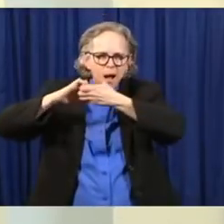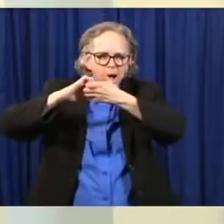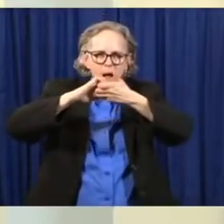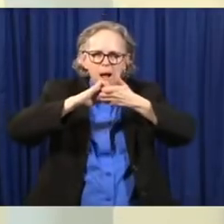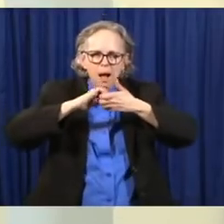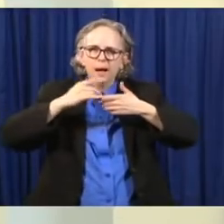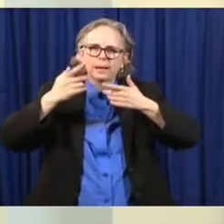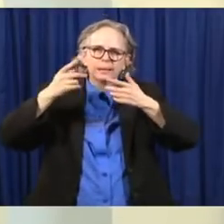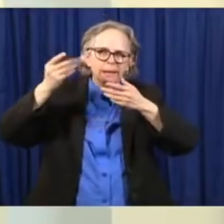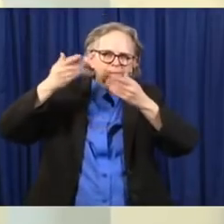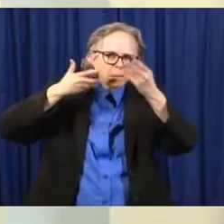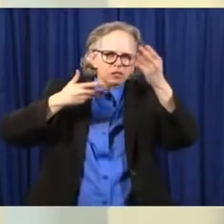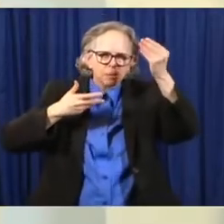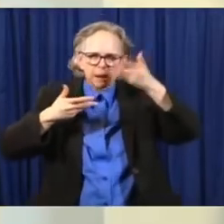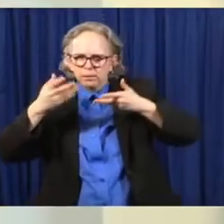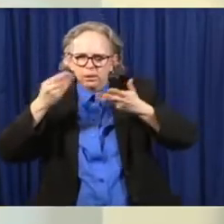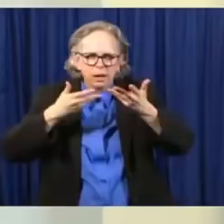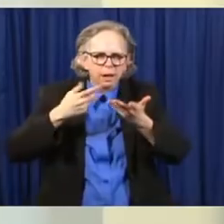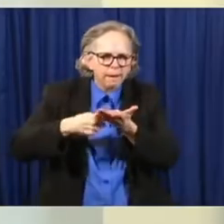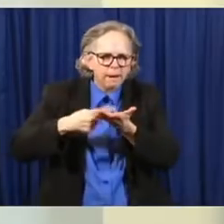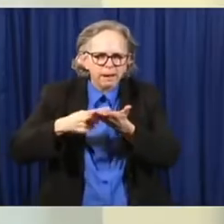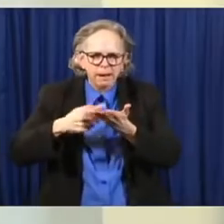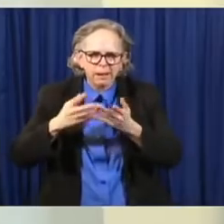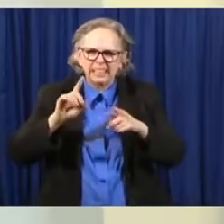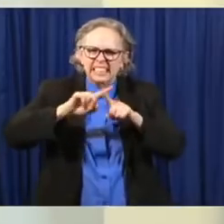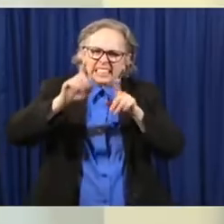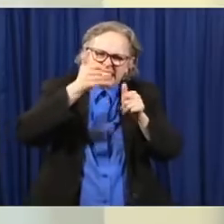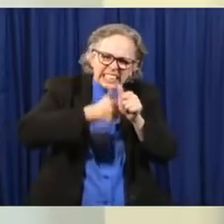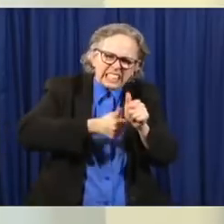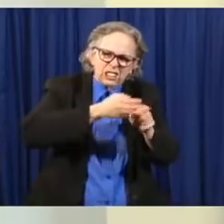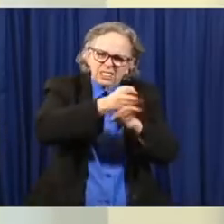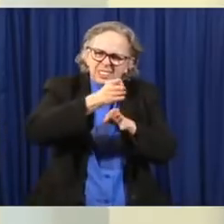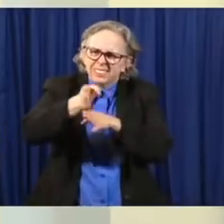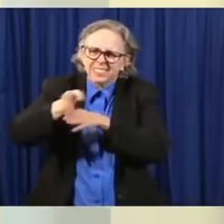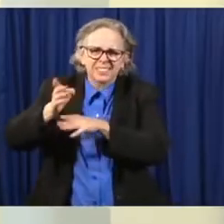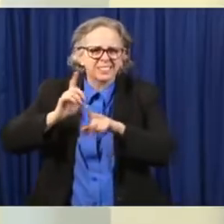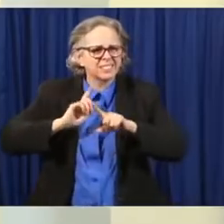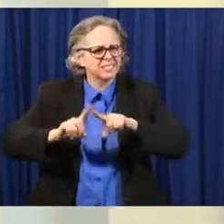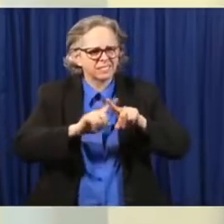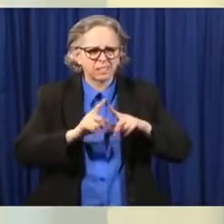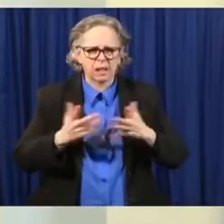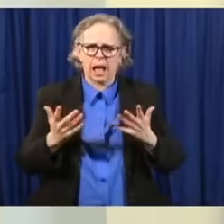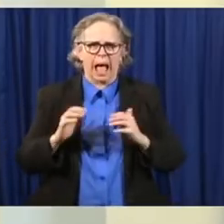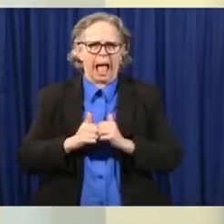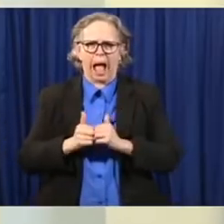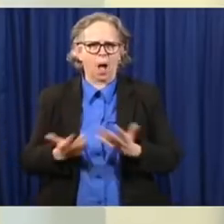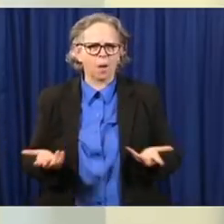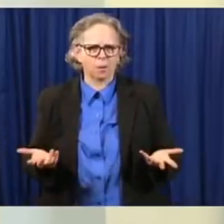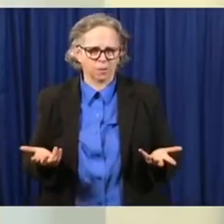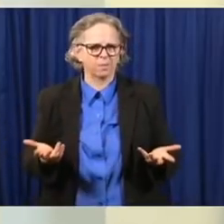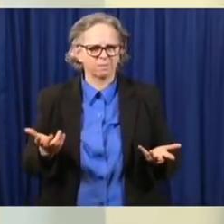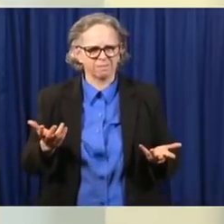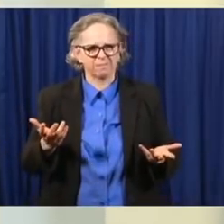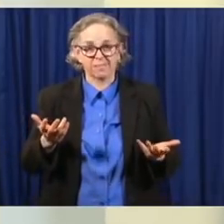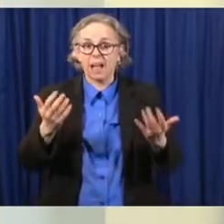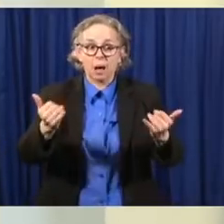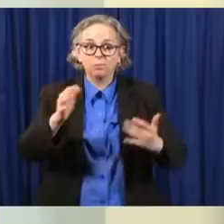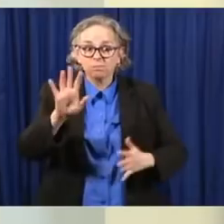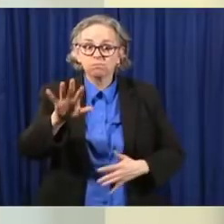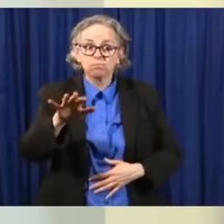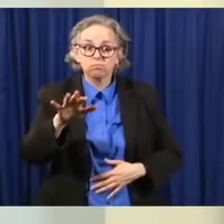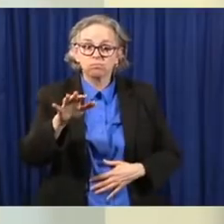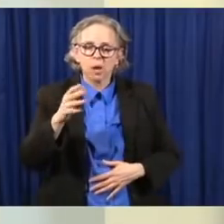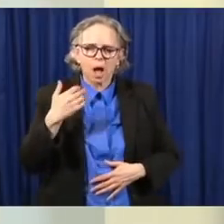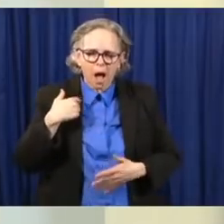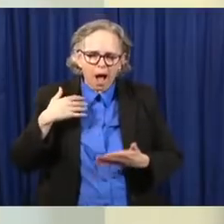whole industries are trying to figure this out for themselves. So now that we are all starting to understand this virus better, I think where we're going to